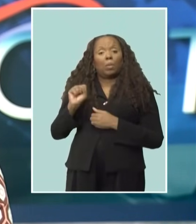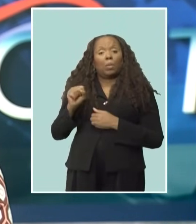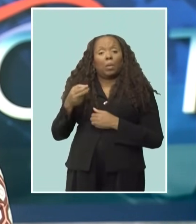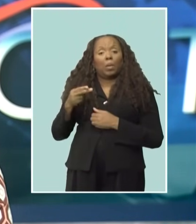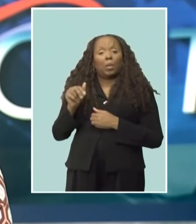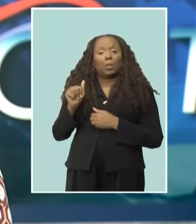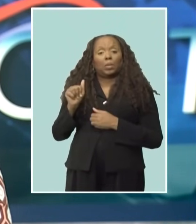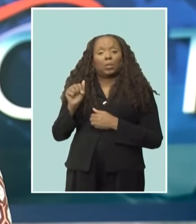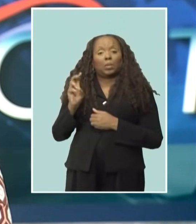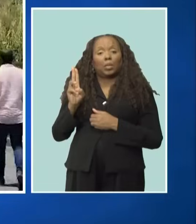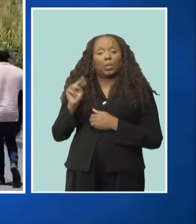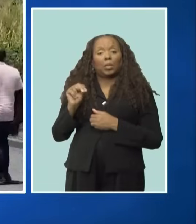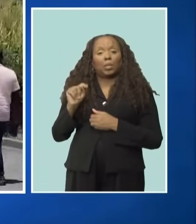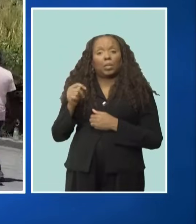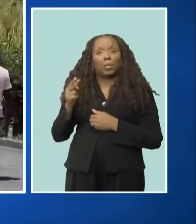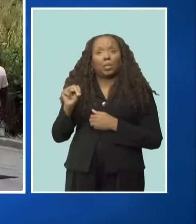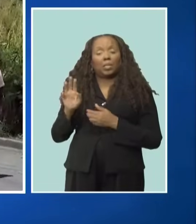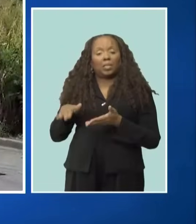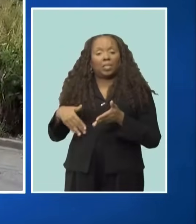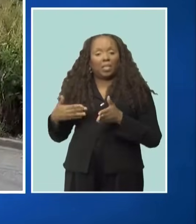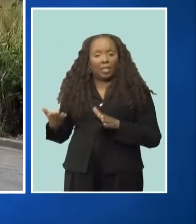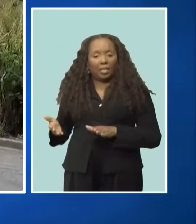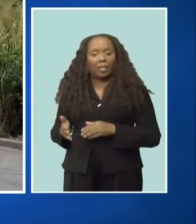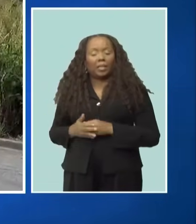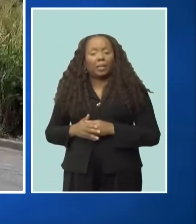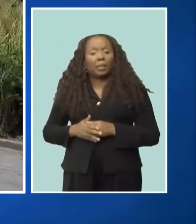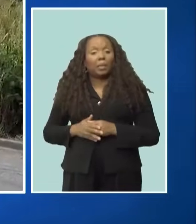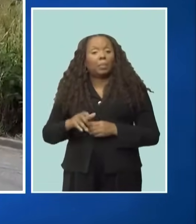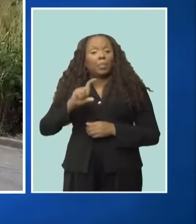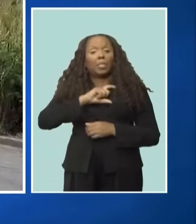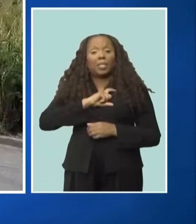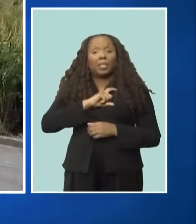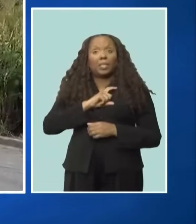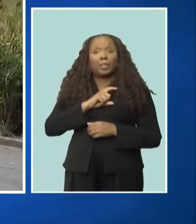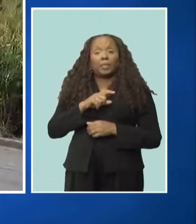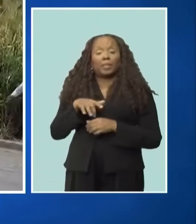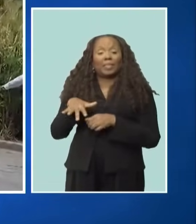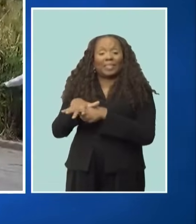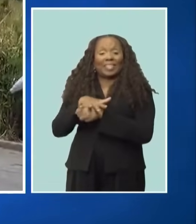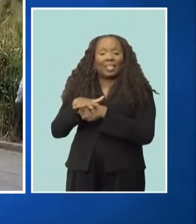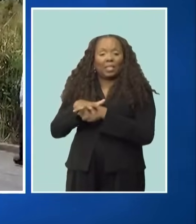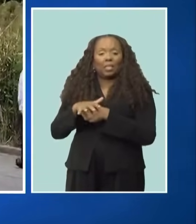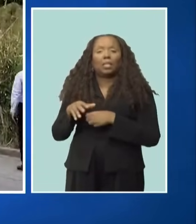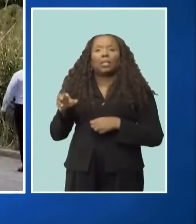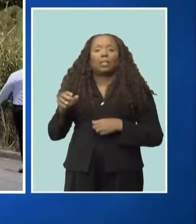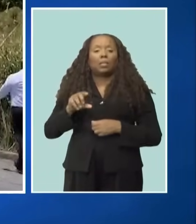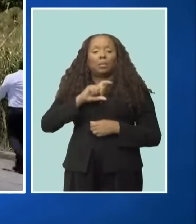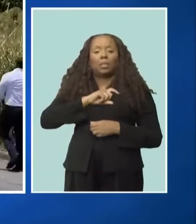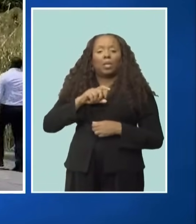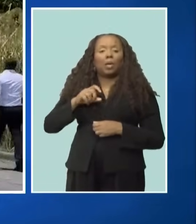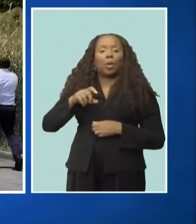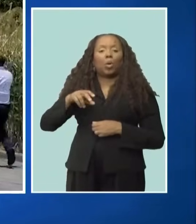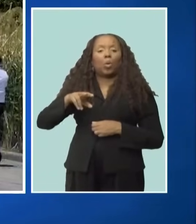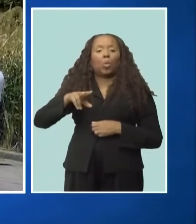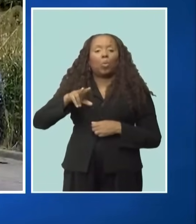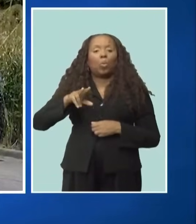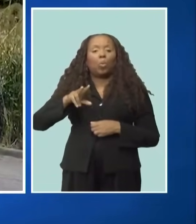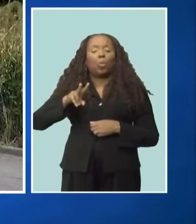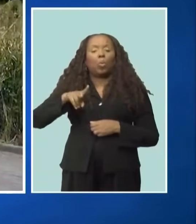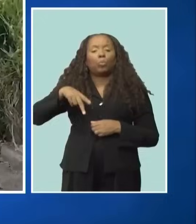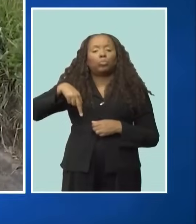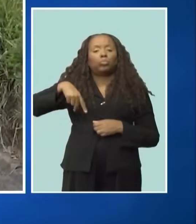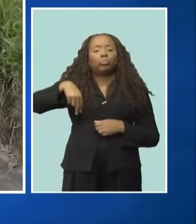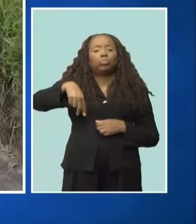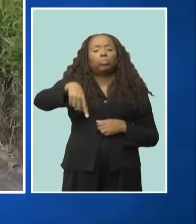back in the general area where the shooting occurred today. Armed officers were seen walking through Maxwell Plains Christchurch, which is a stone's